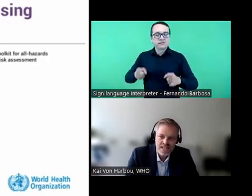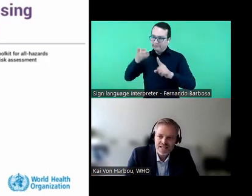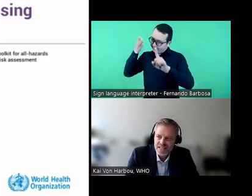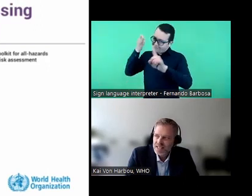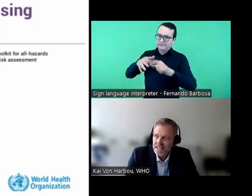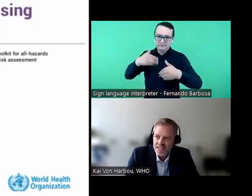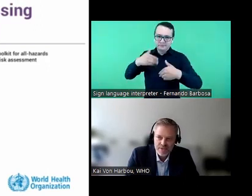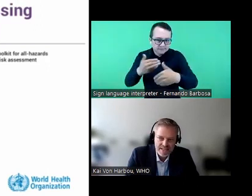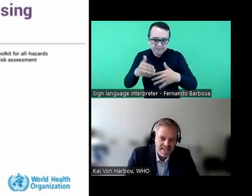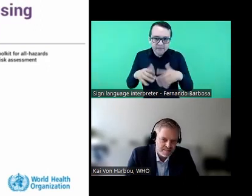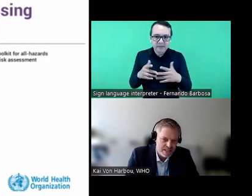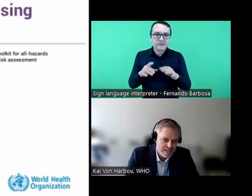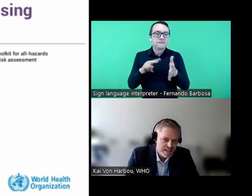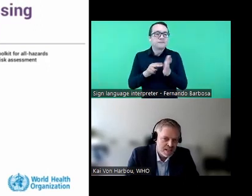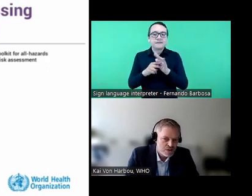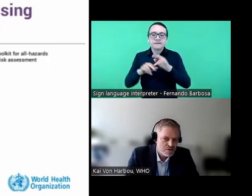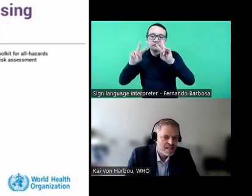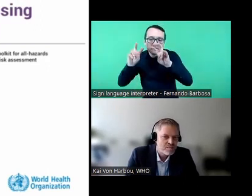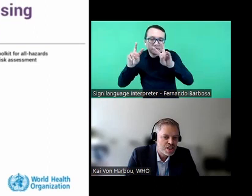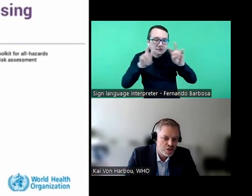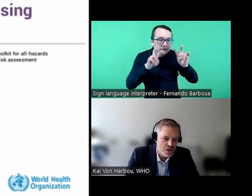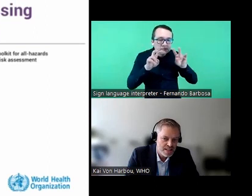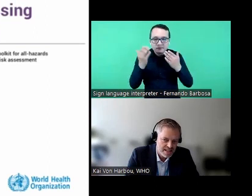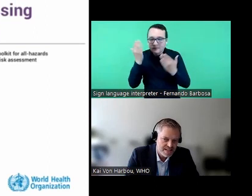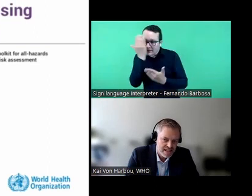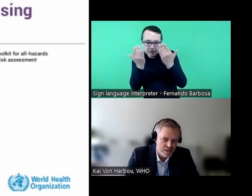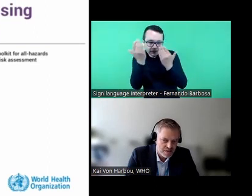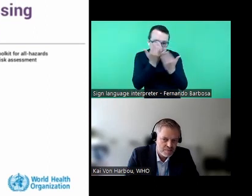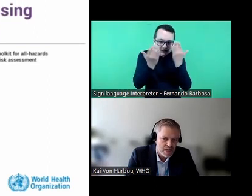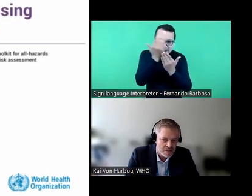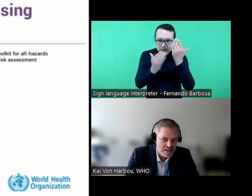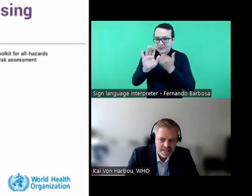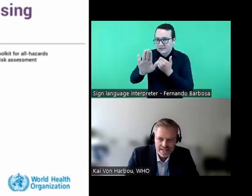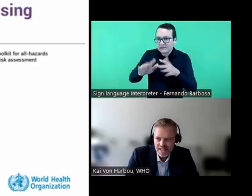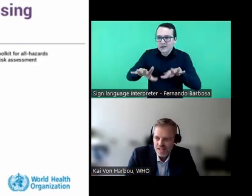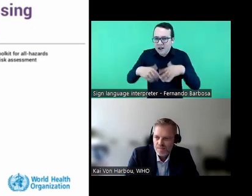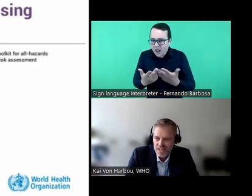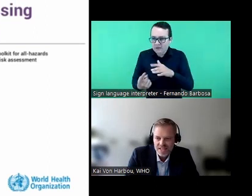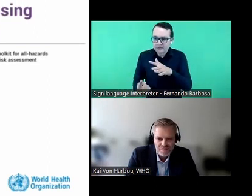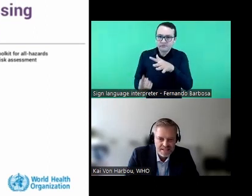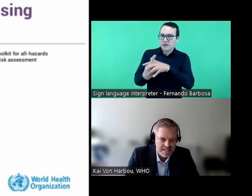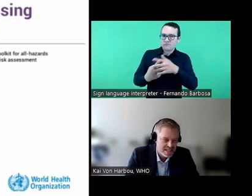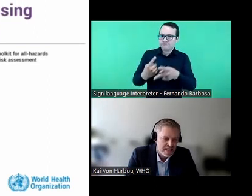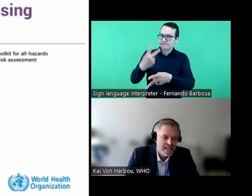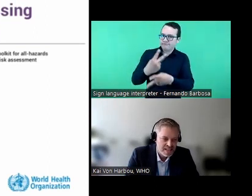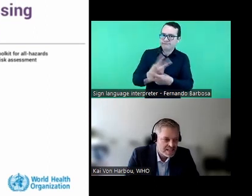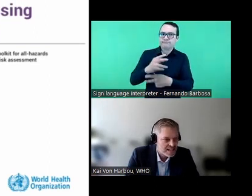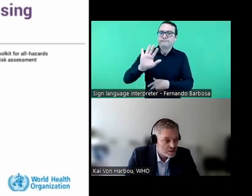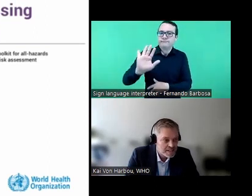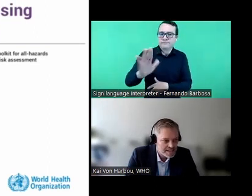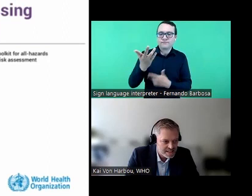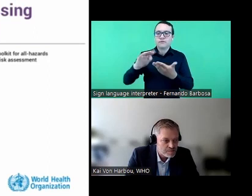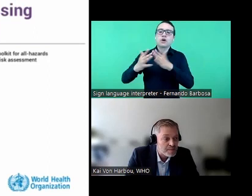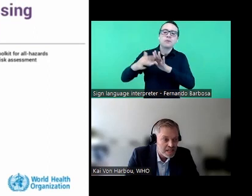to conduct a systematic risk assessment to establish a joint understanding of the priority risks that a community is facing and that